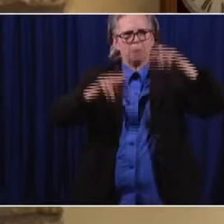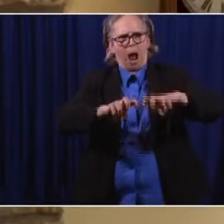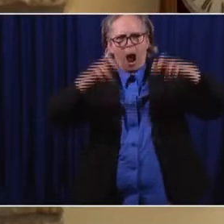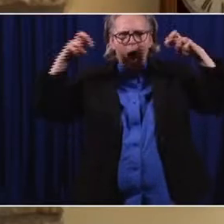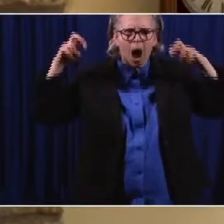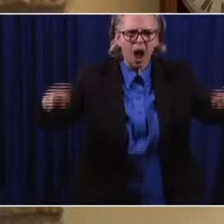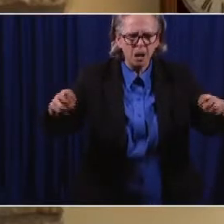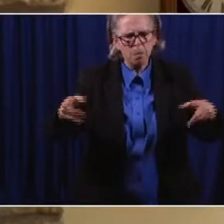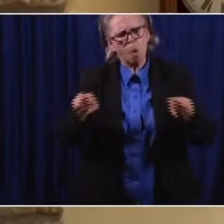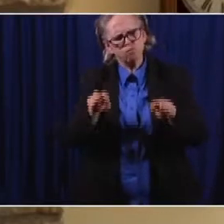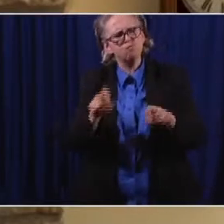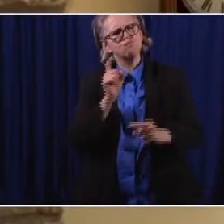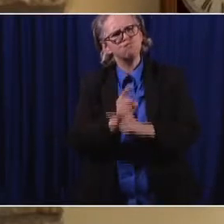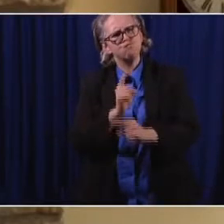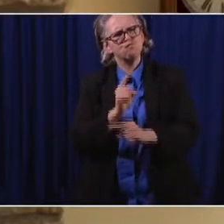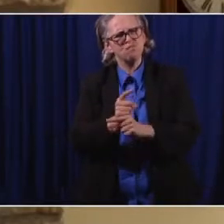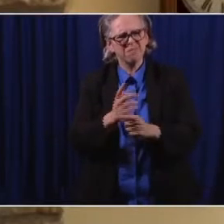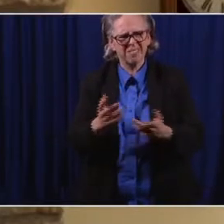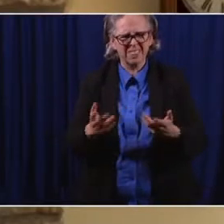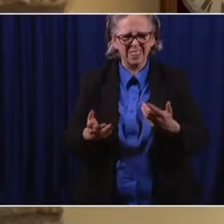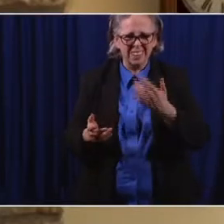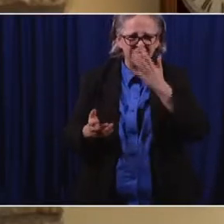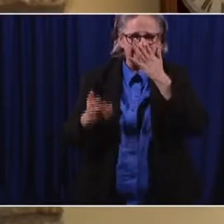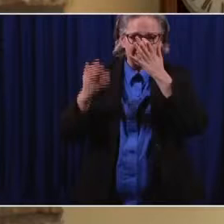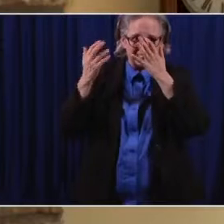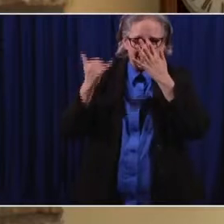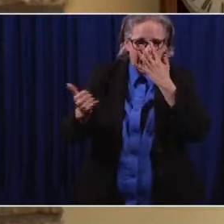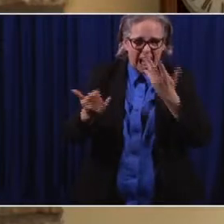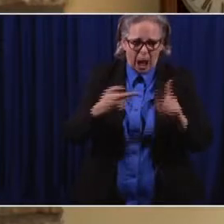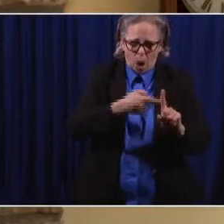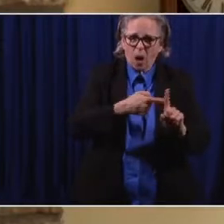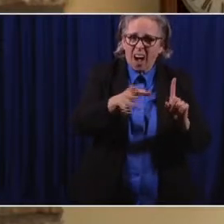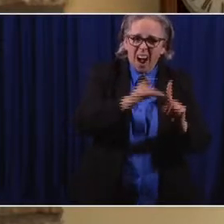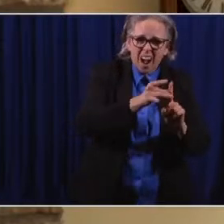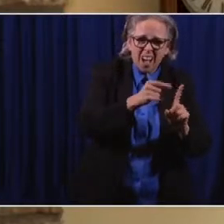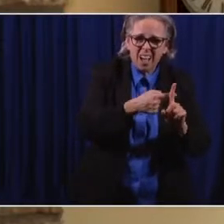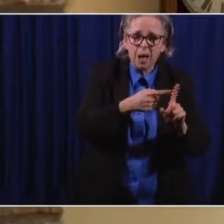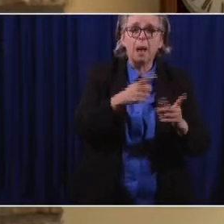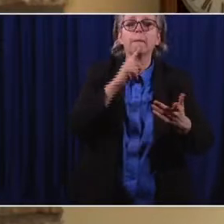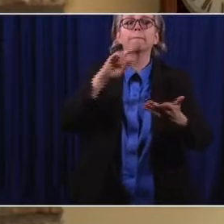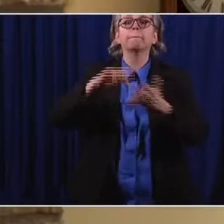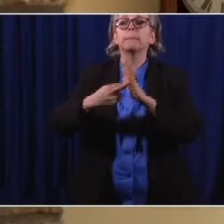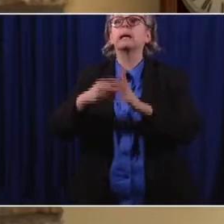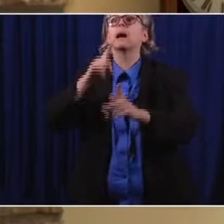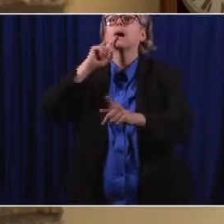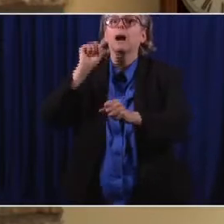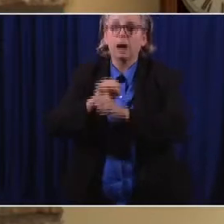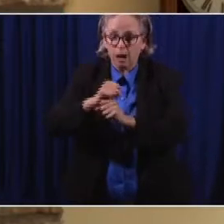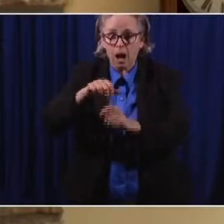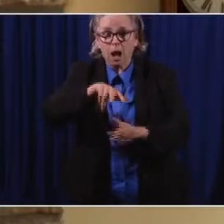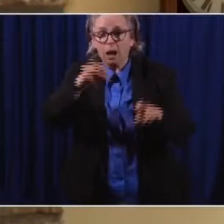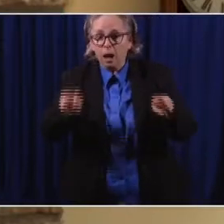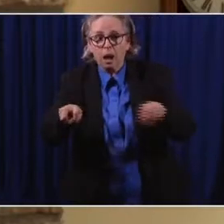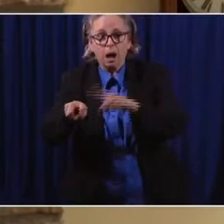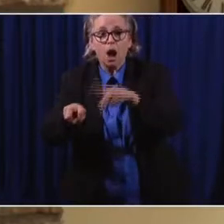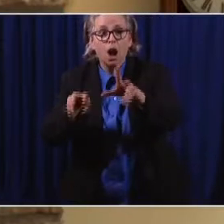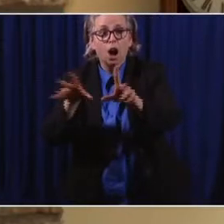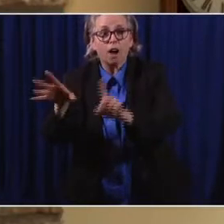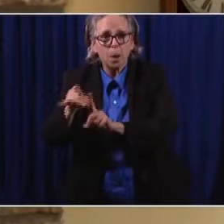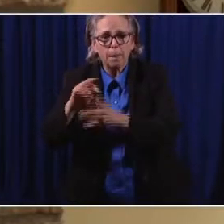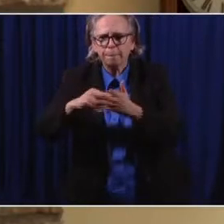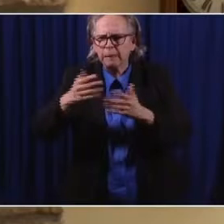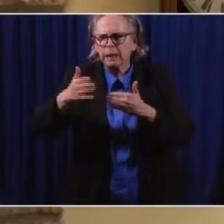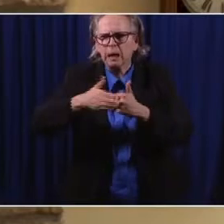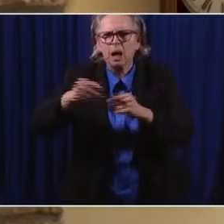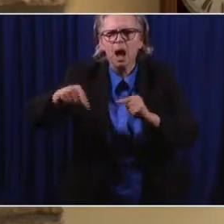student comes down and you got a confirmed case of the virus. And then people who have been around that student that day, who've been around them for